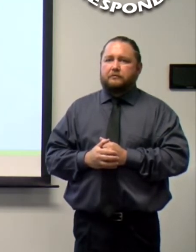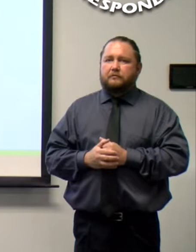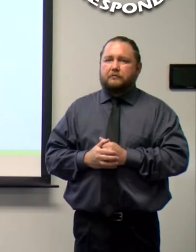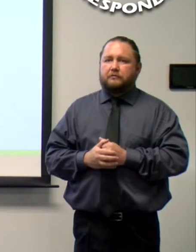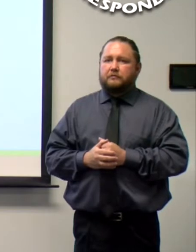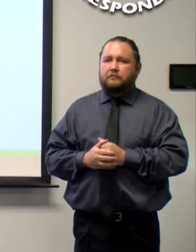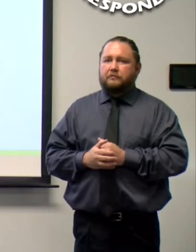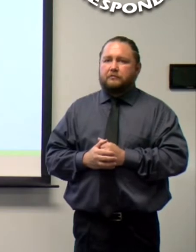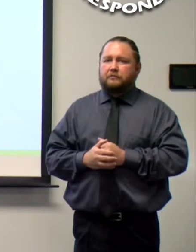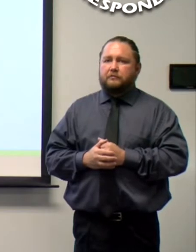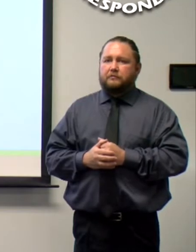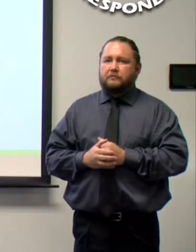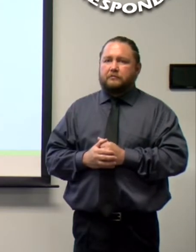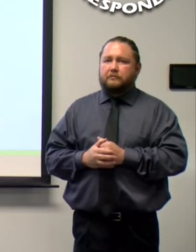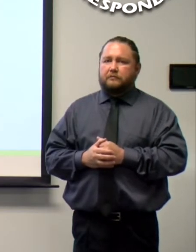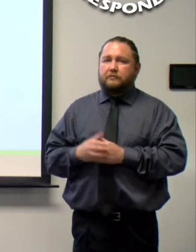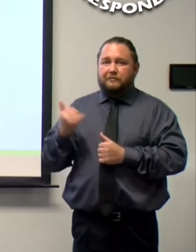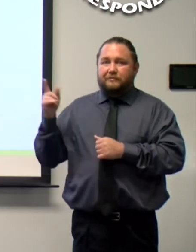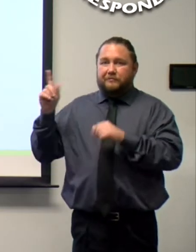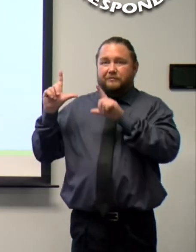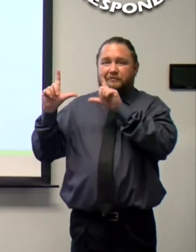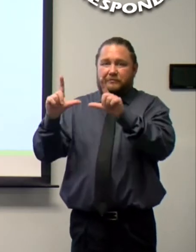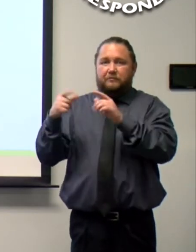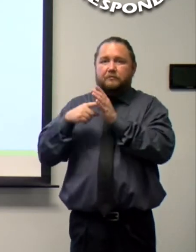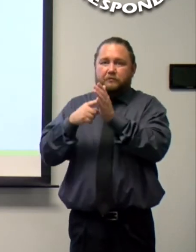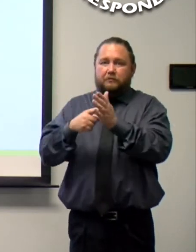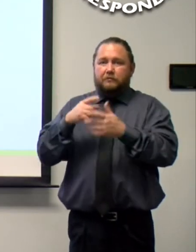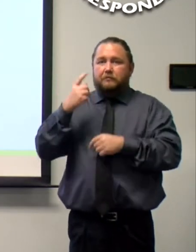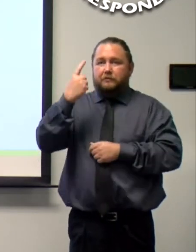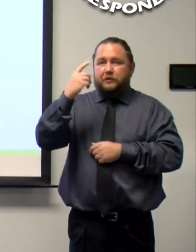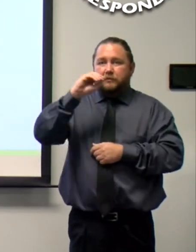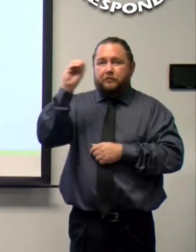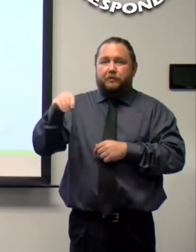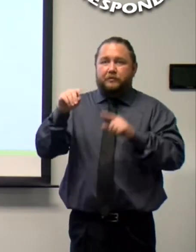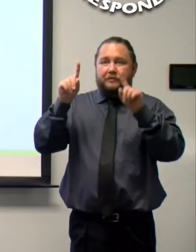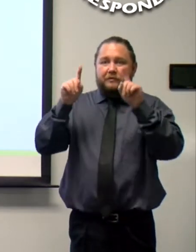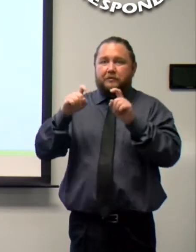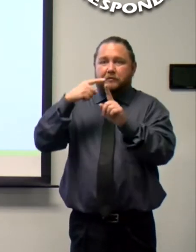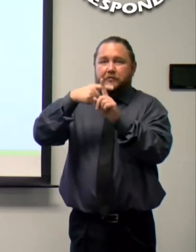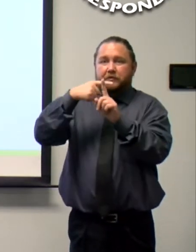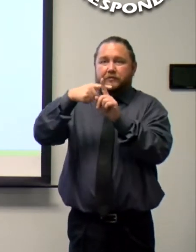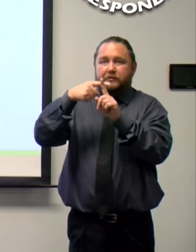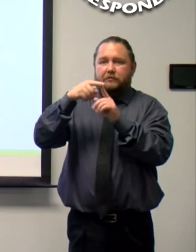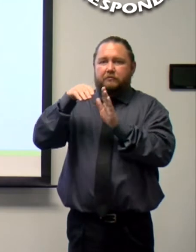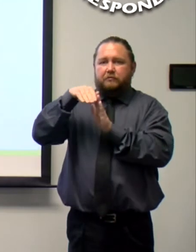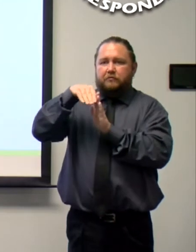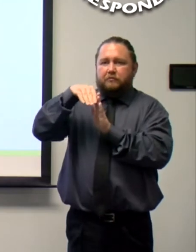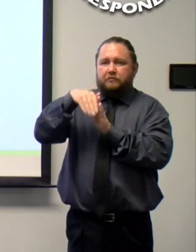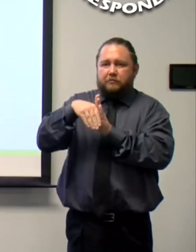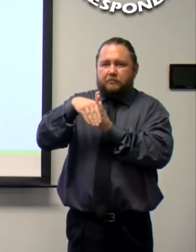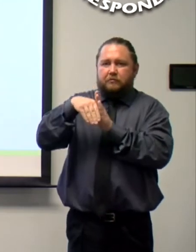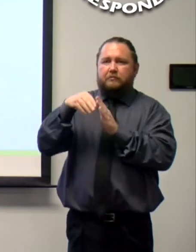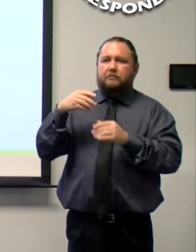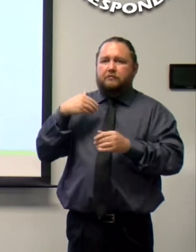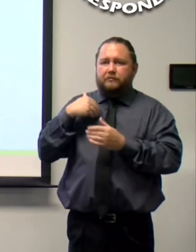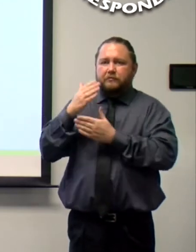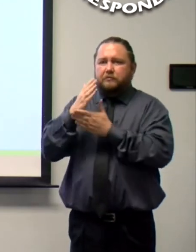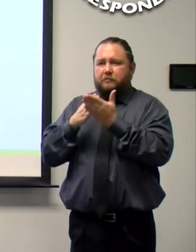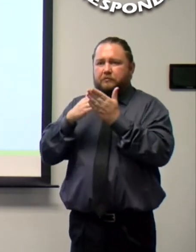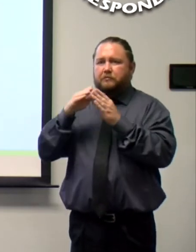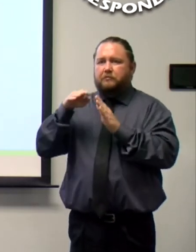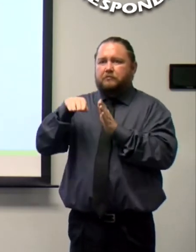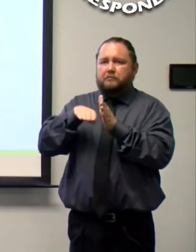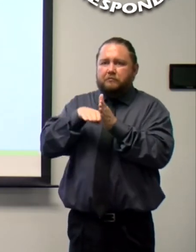is declining. And you can see here in this graph that in late April or so, we were getting more